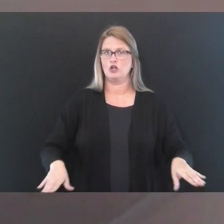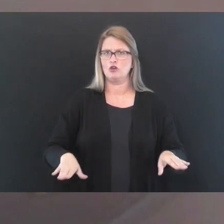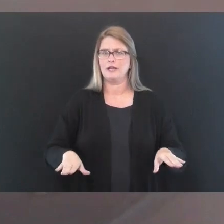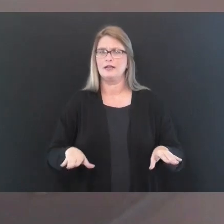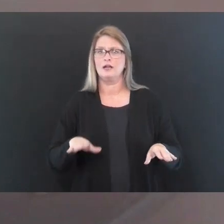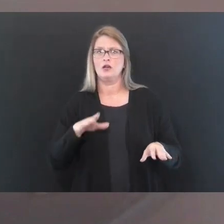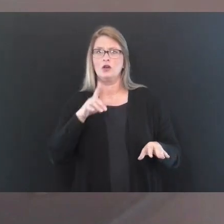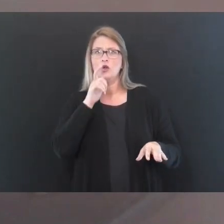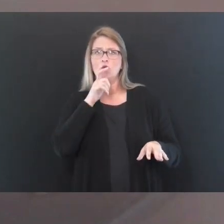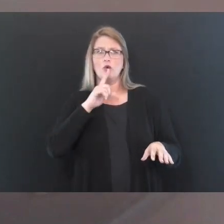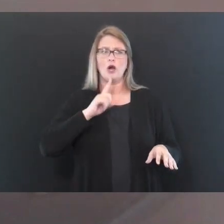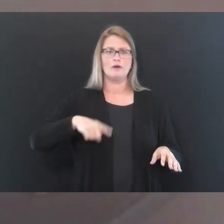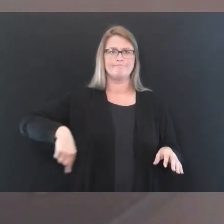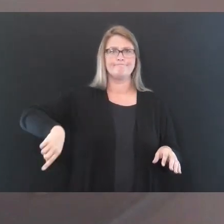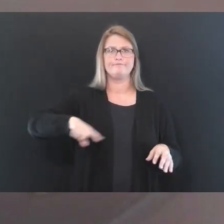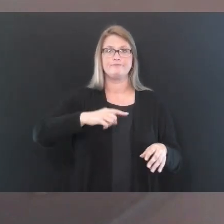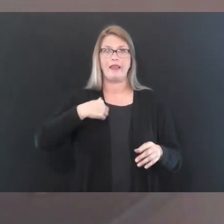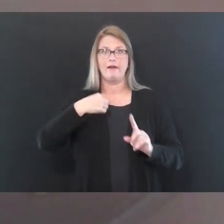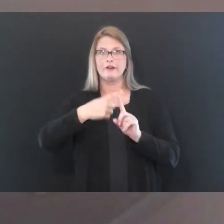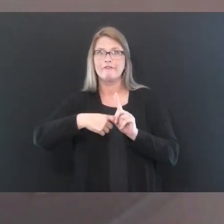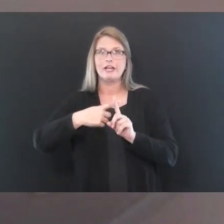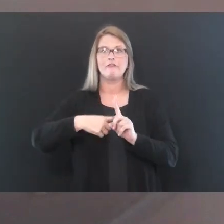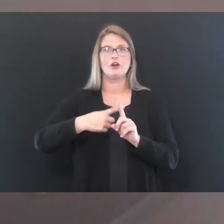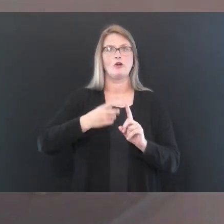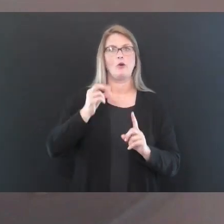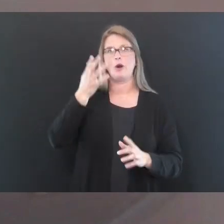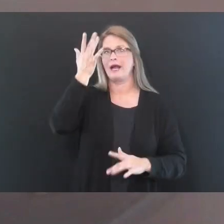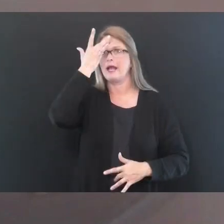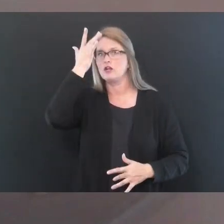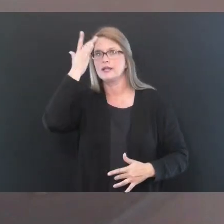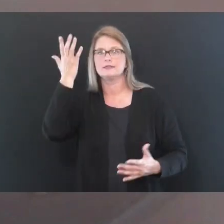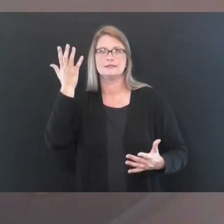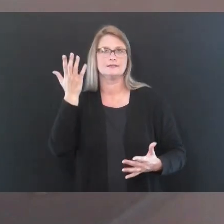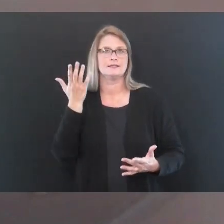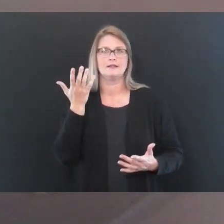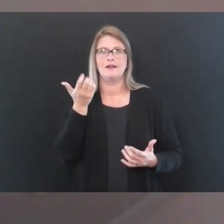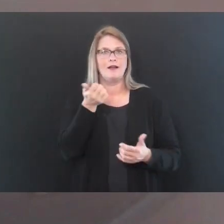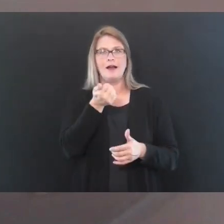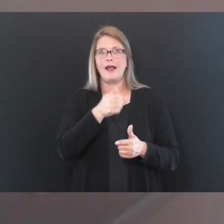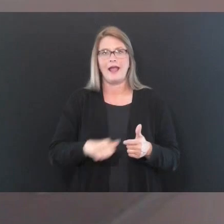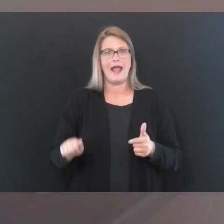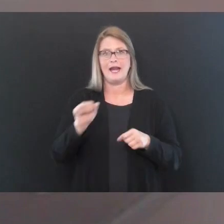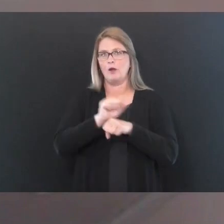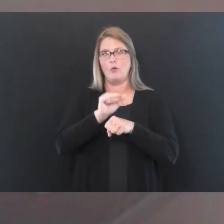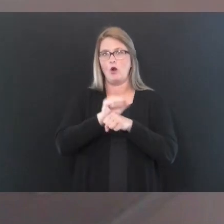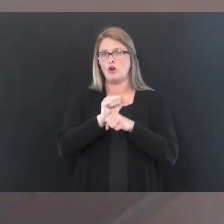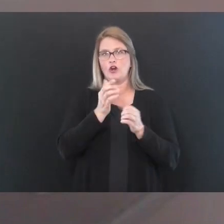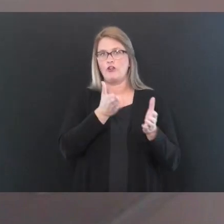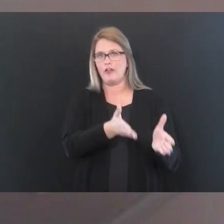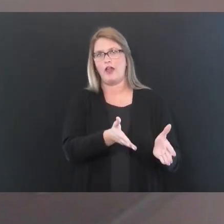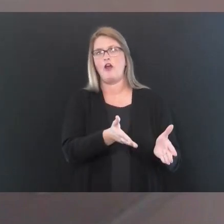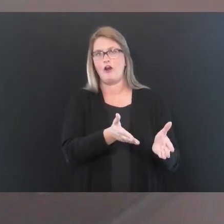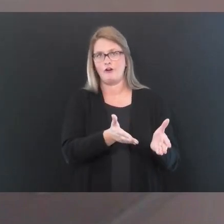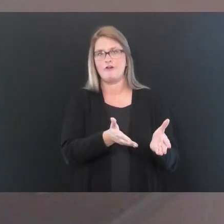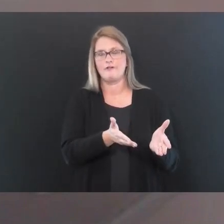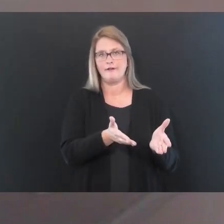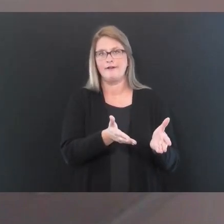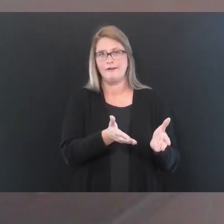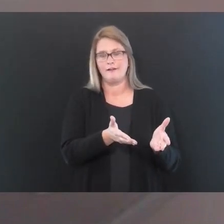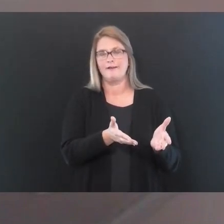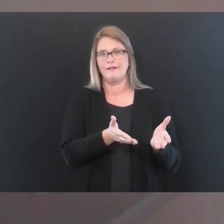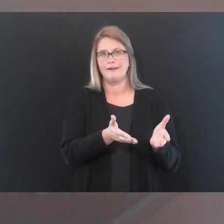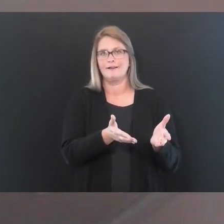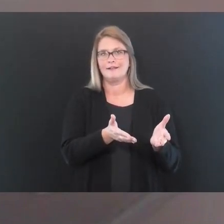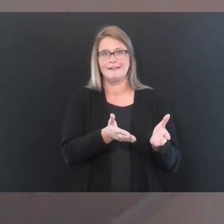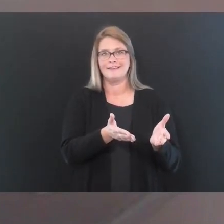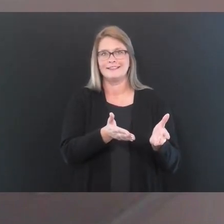for, fever or illness, and certainly any daycare worker that would be,